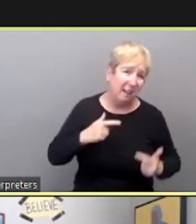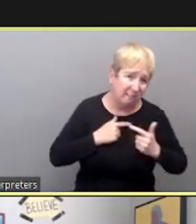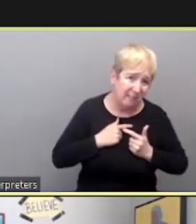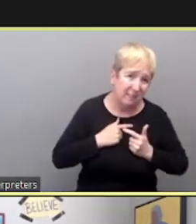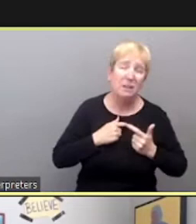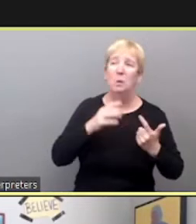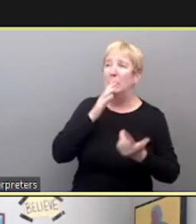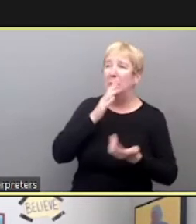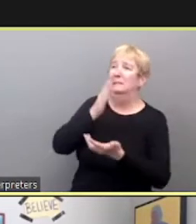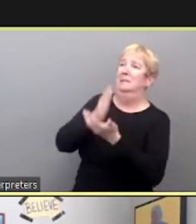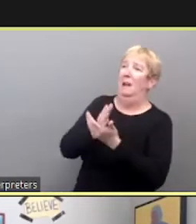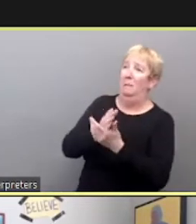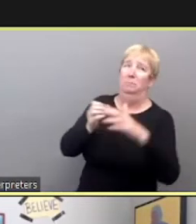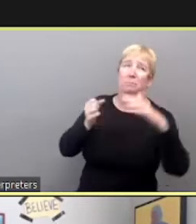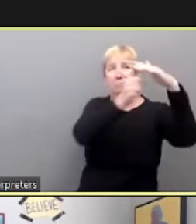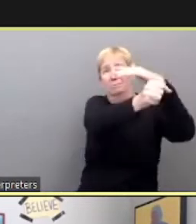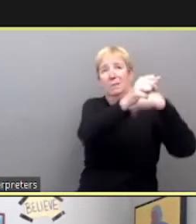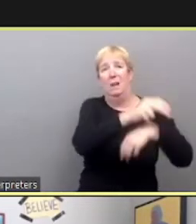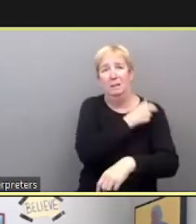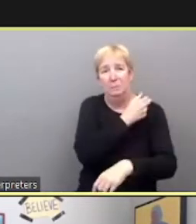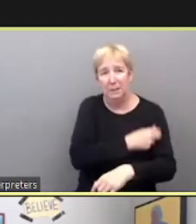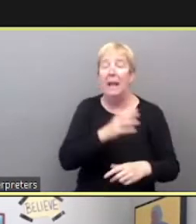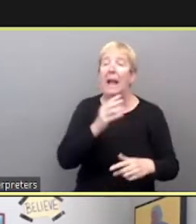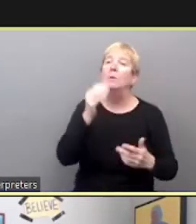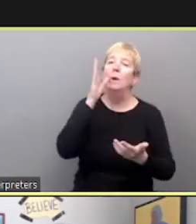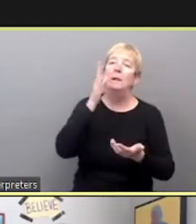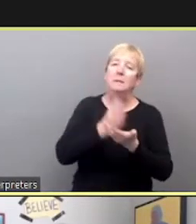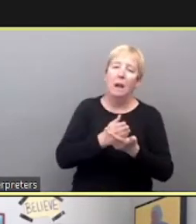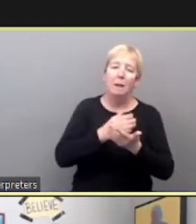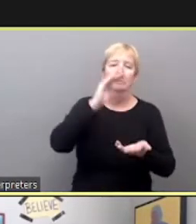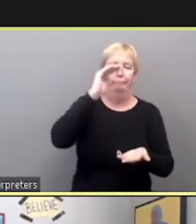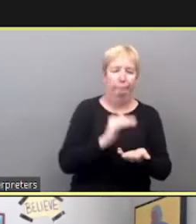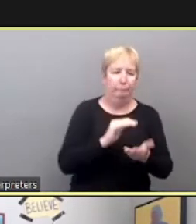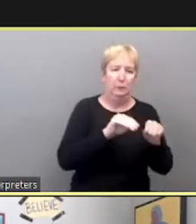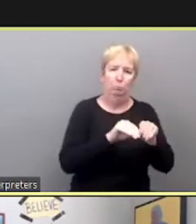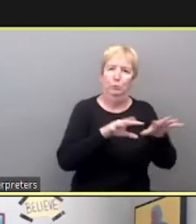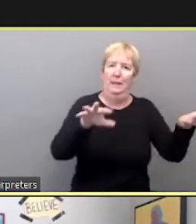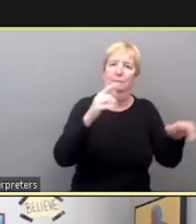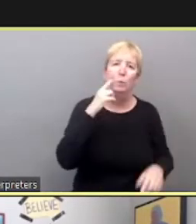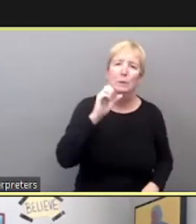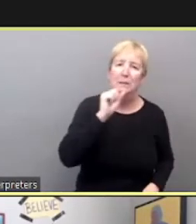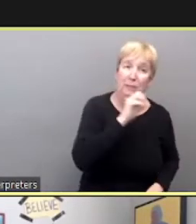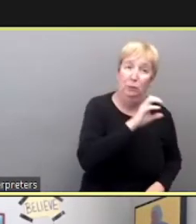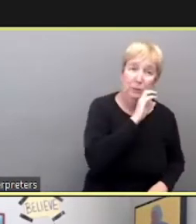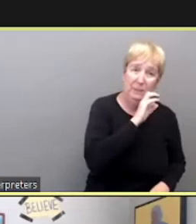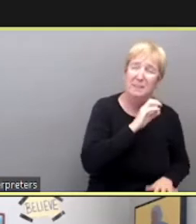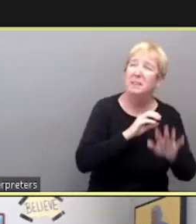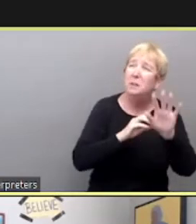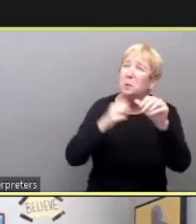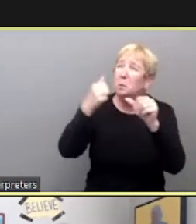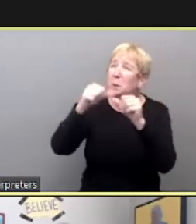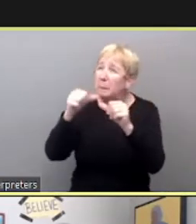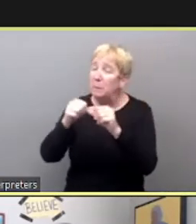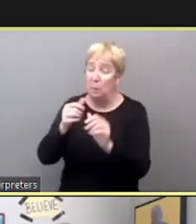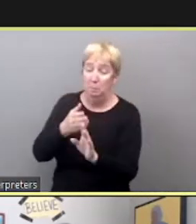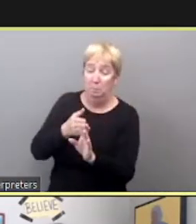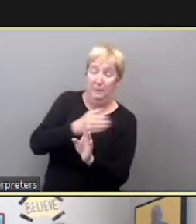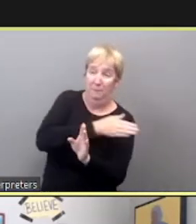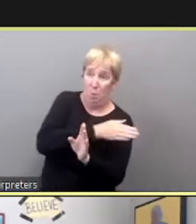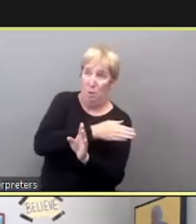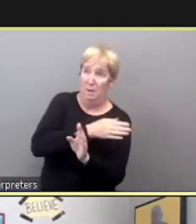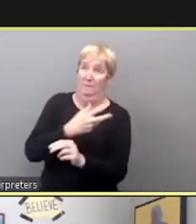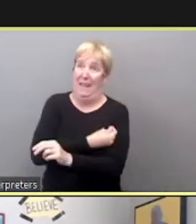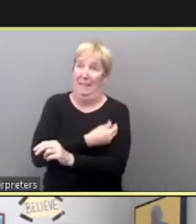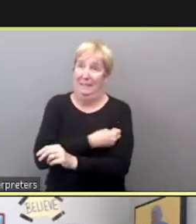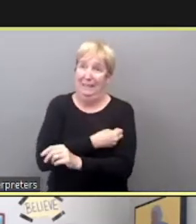and reduces infection in seniors. And this is so important because prior to the vaccines, 85% of the people who